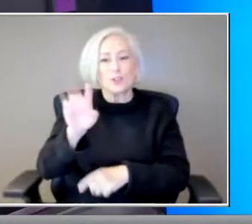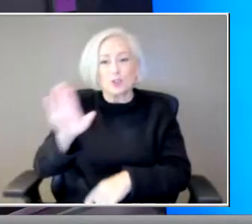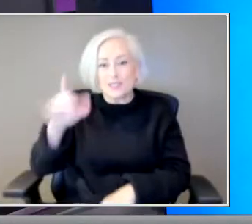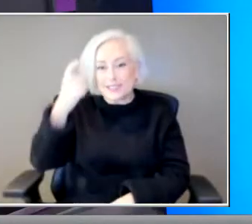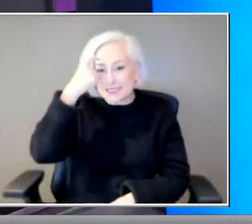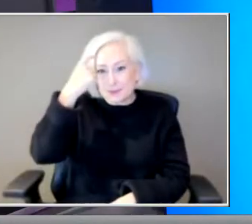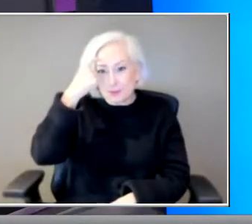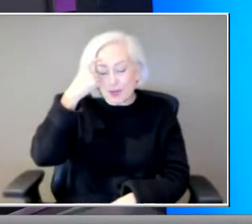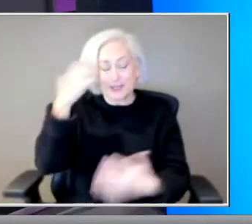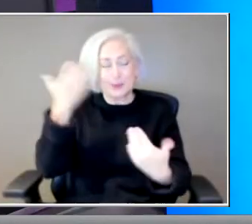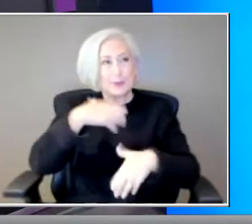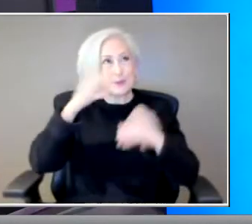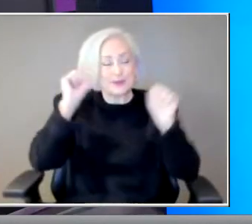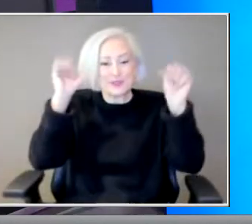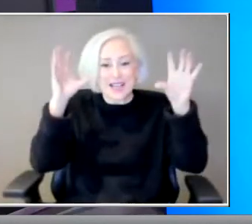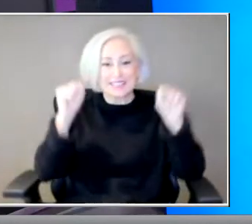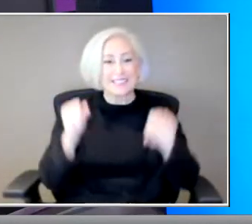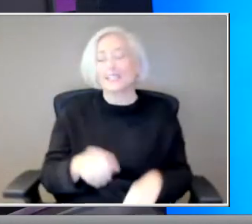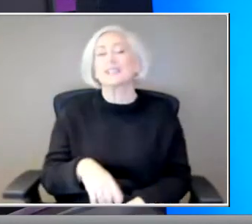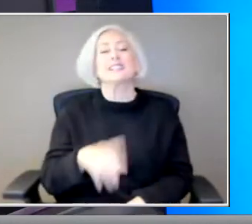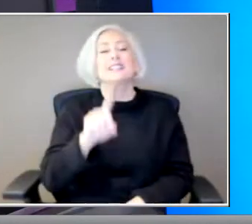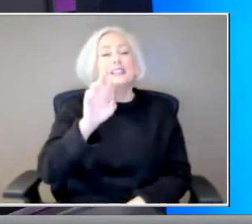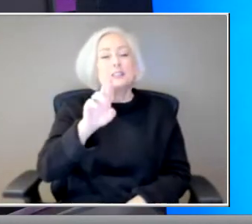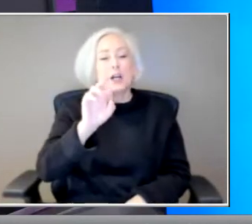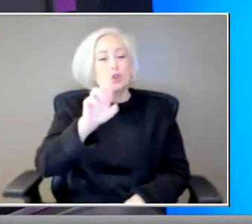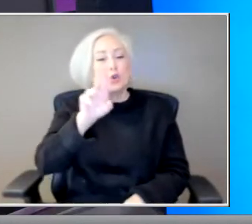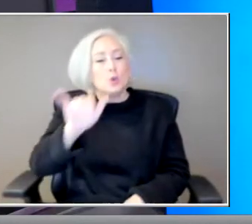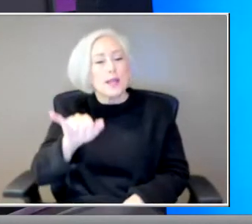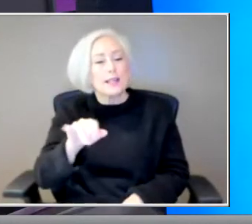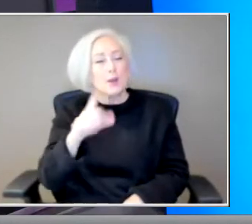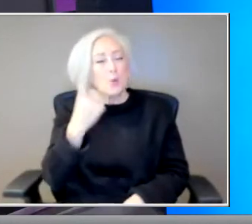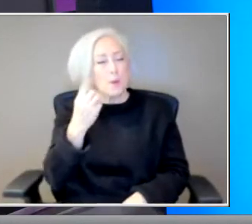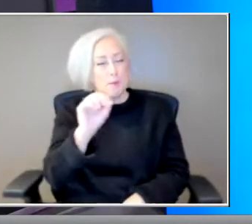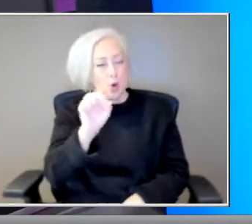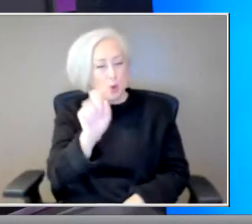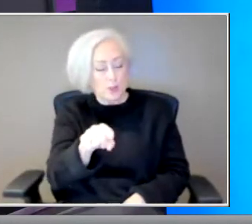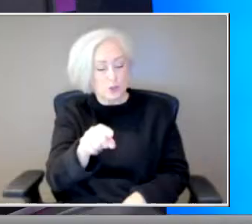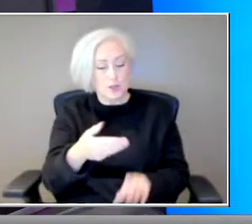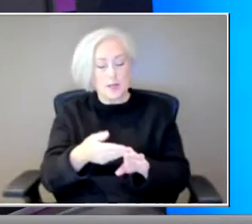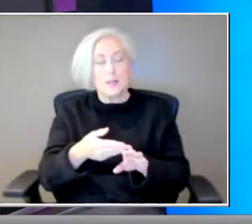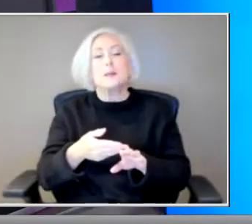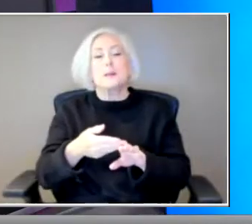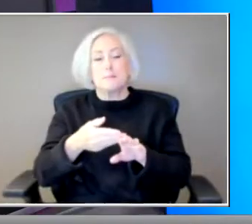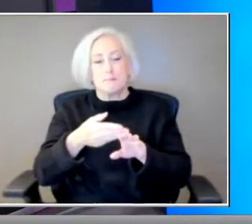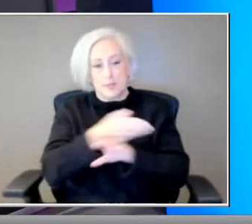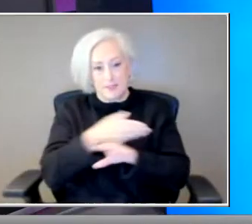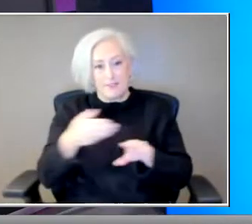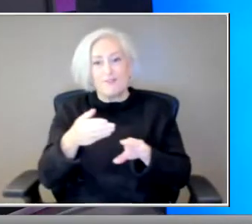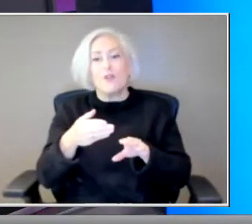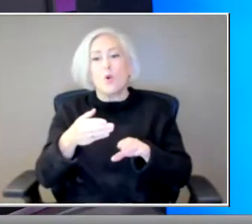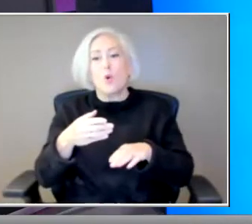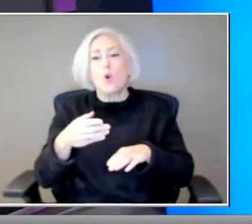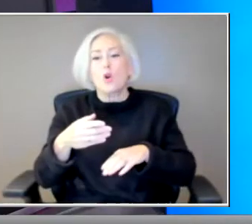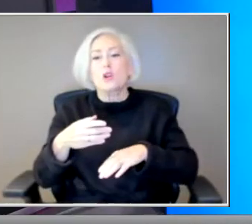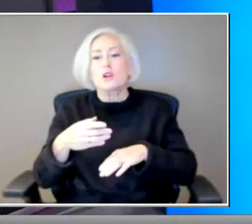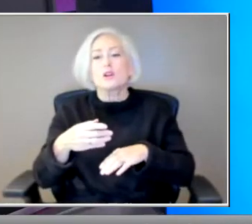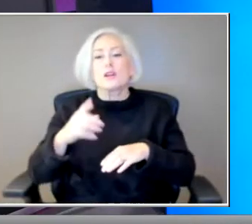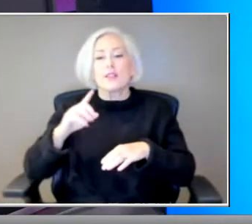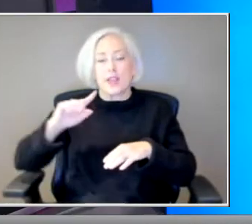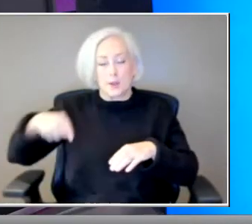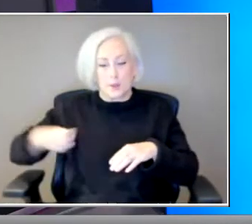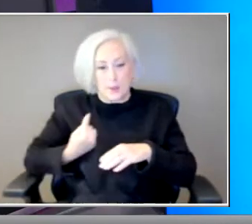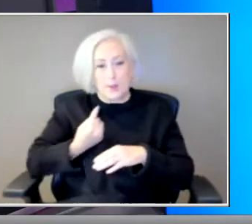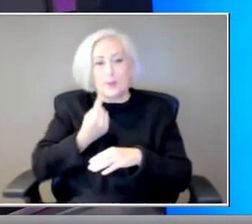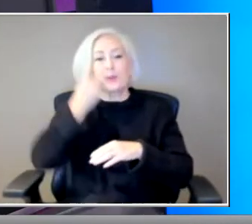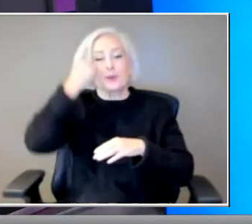Dr. Reddy. Before his stroke, his artery was cleared out, and doctors inserted a stent. What was the purpose of the stent? Yeah,